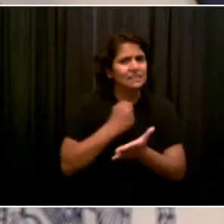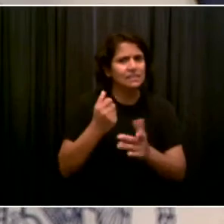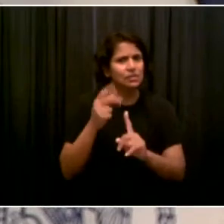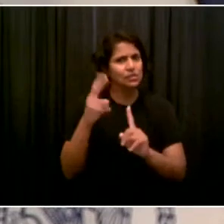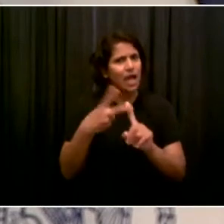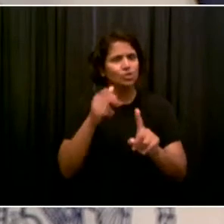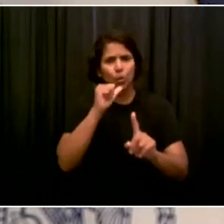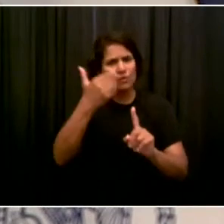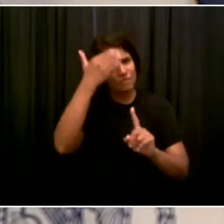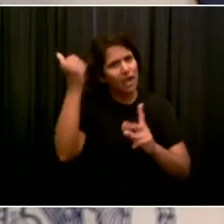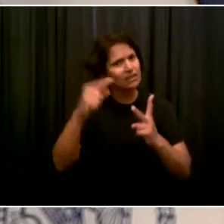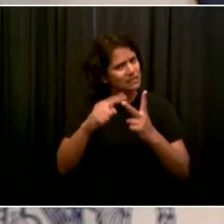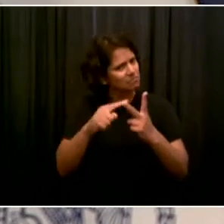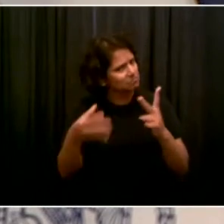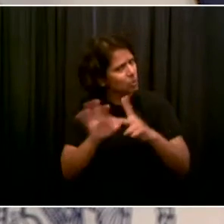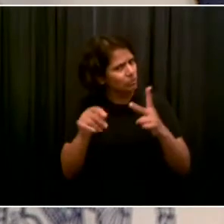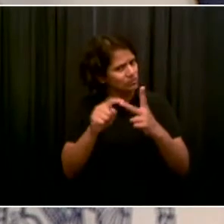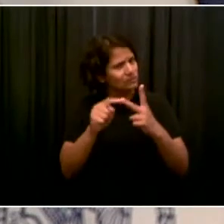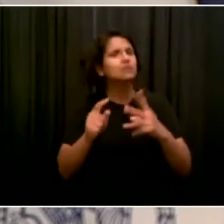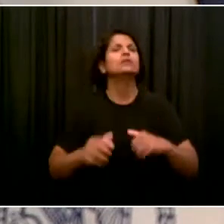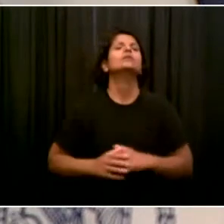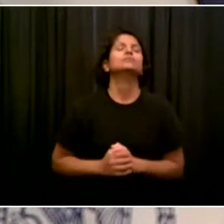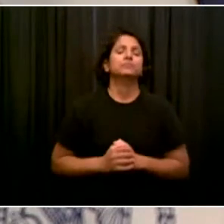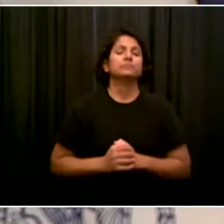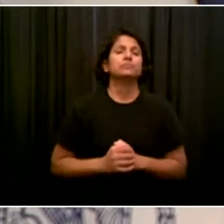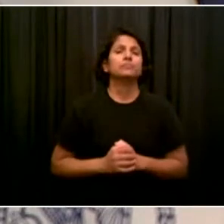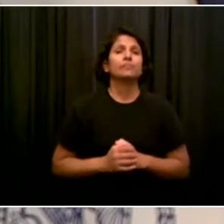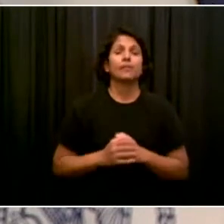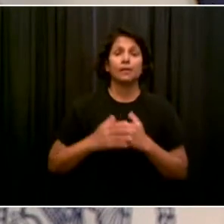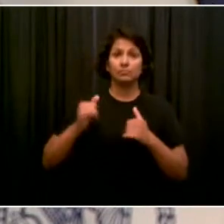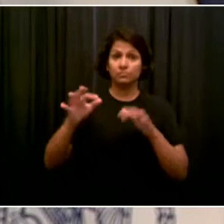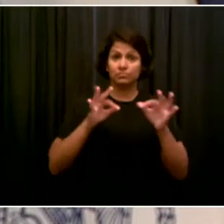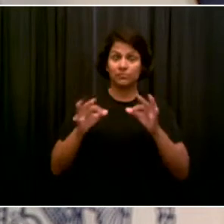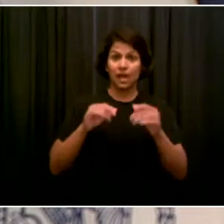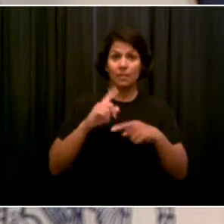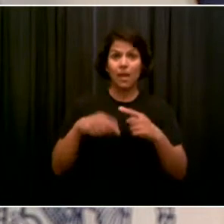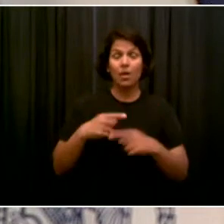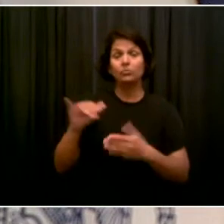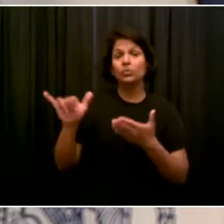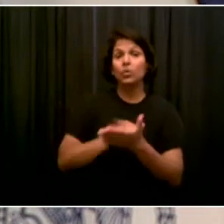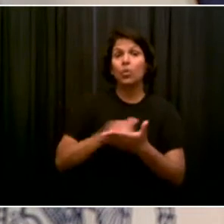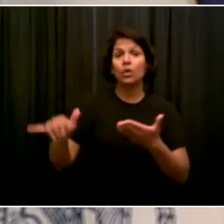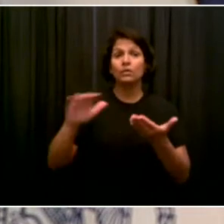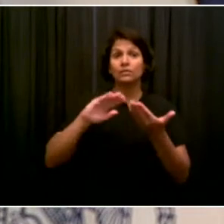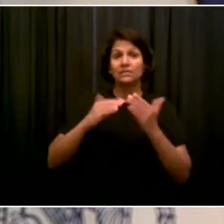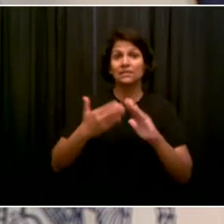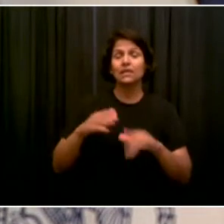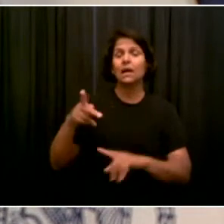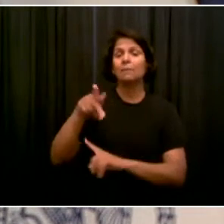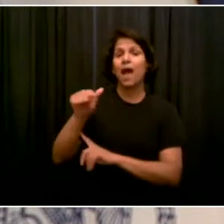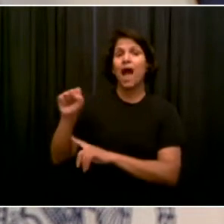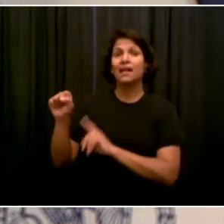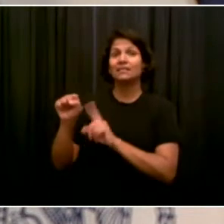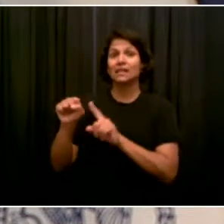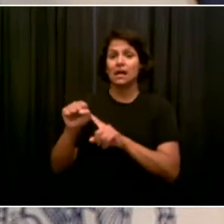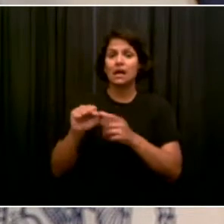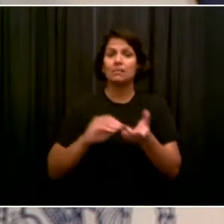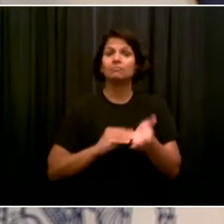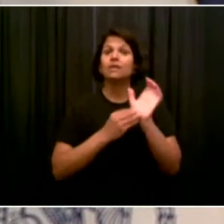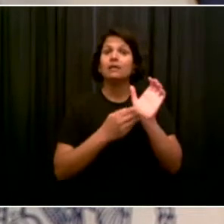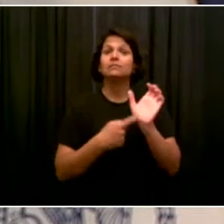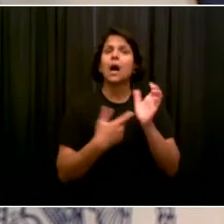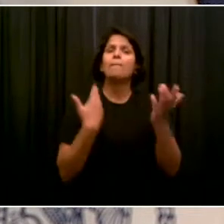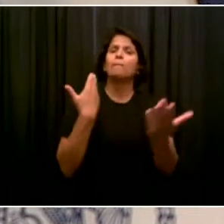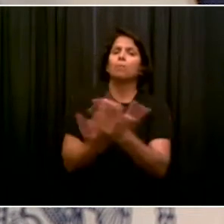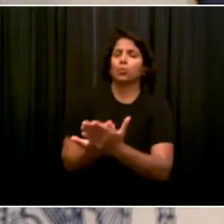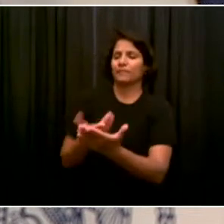the Key to NYC Pass, and this is the future of the fight against COVID. What we're doing here in New York City